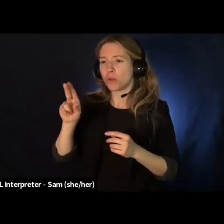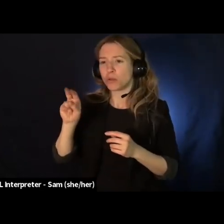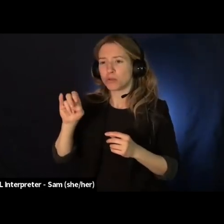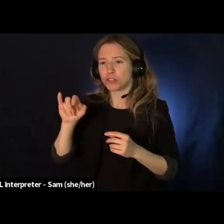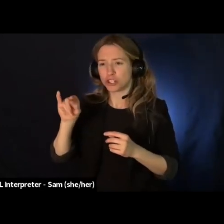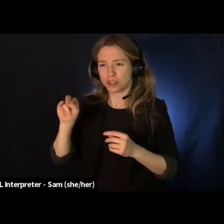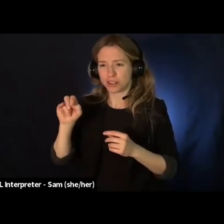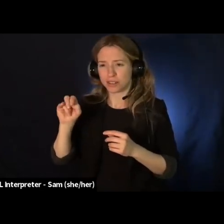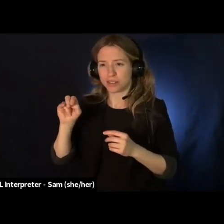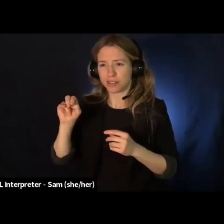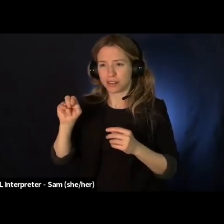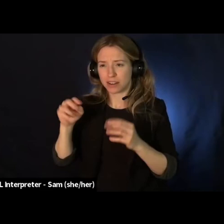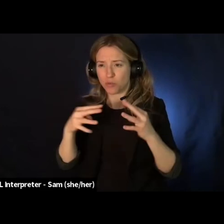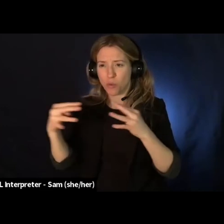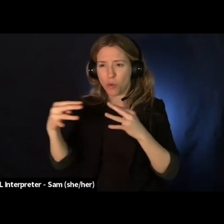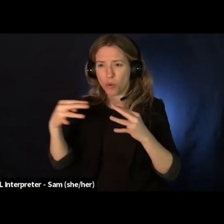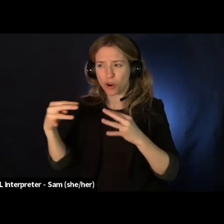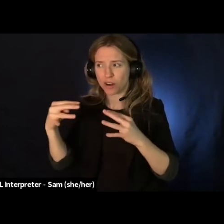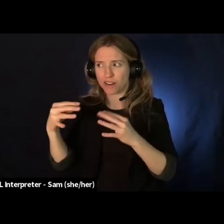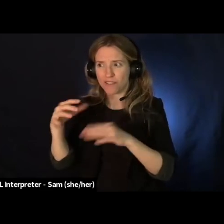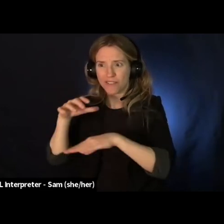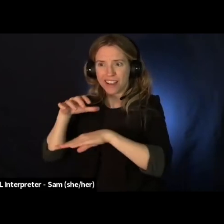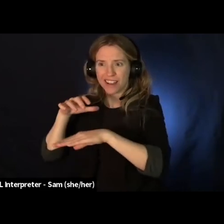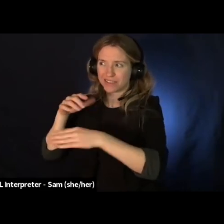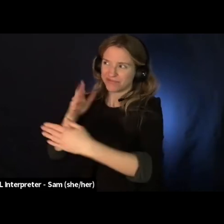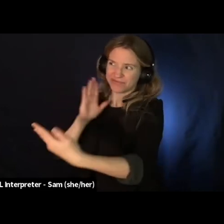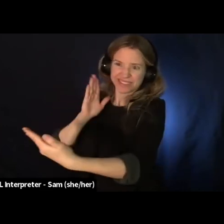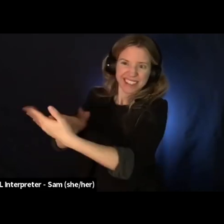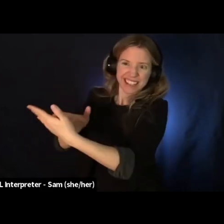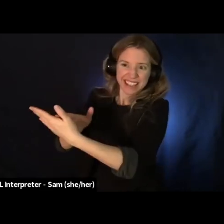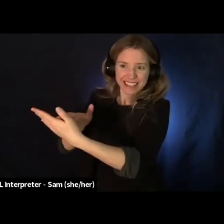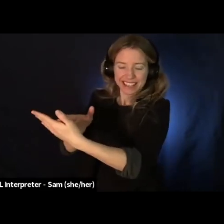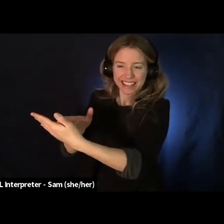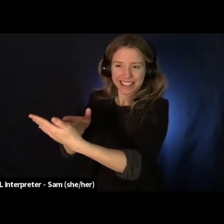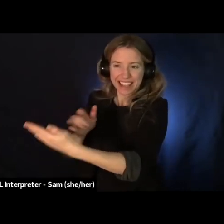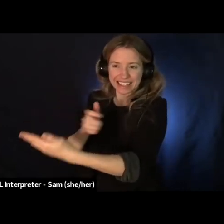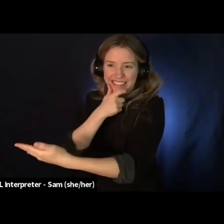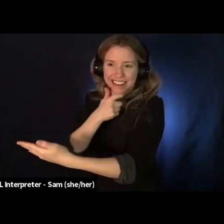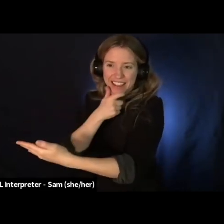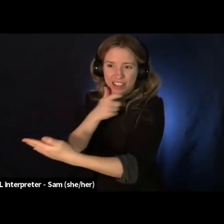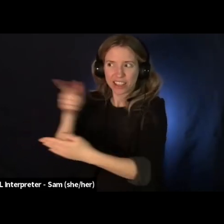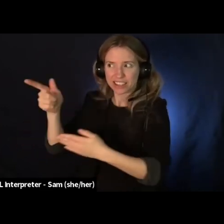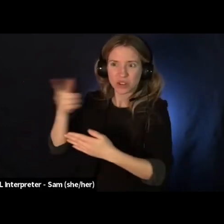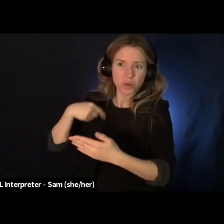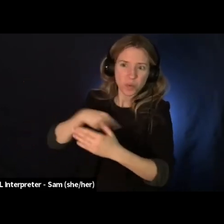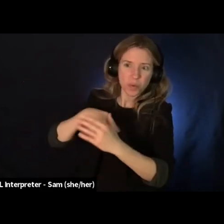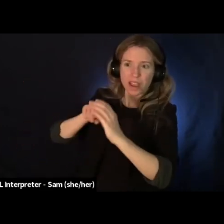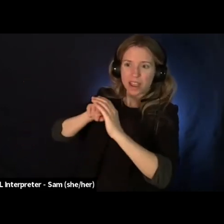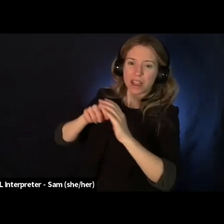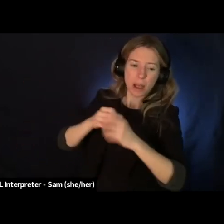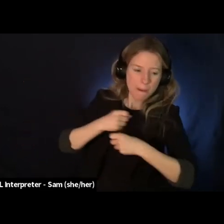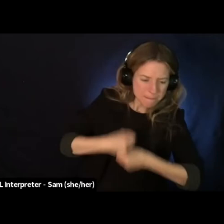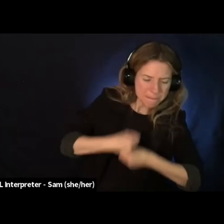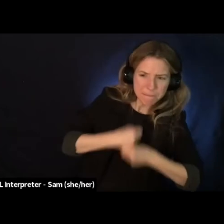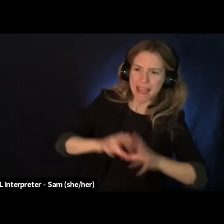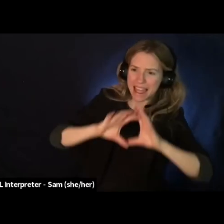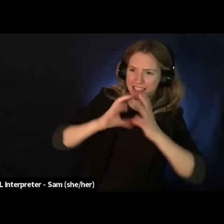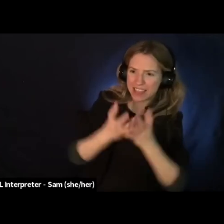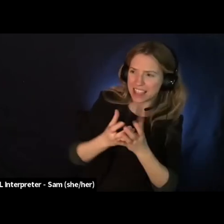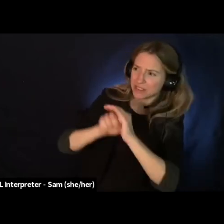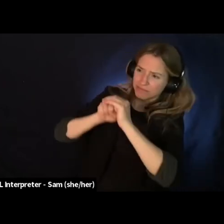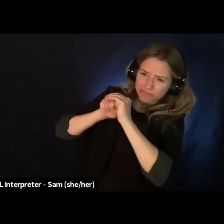the iron coming out of these mines, being utilized and being produced by the hands of